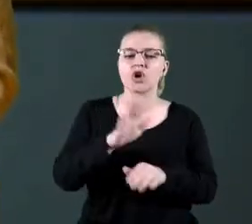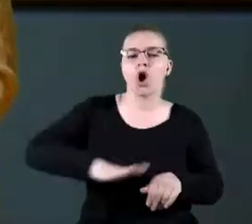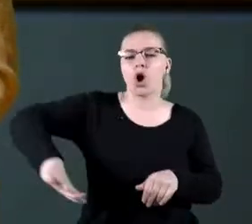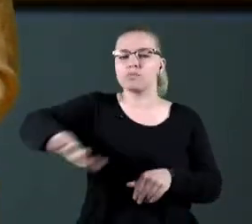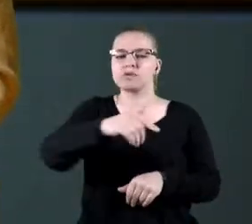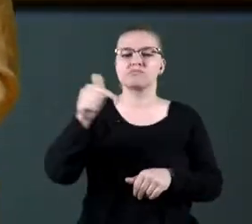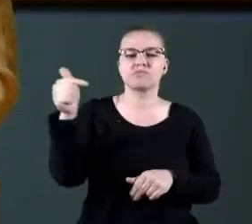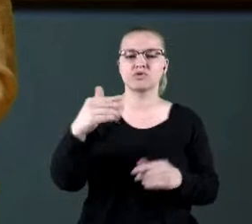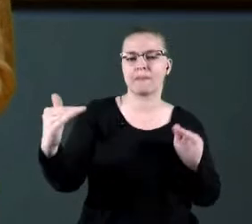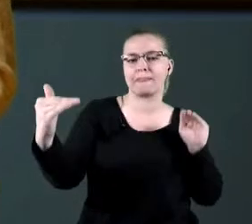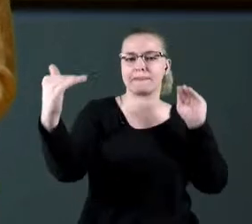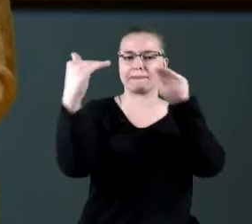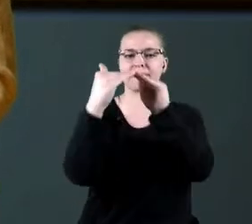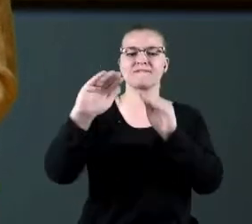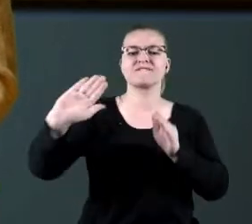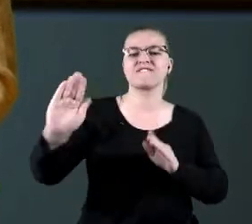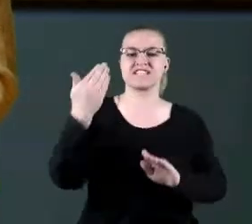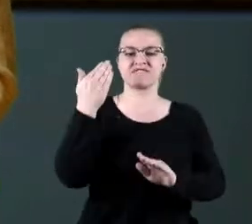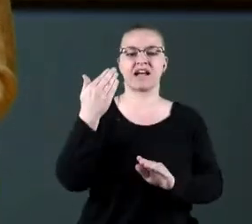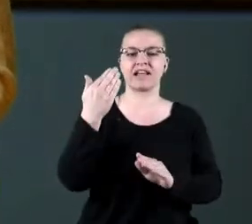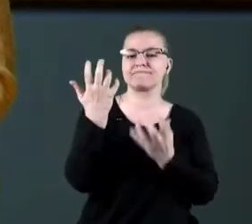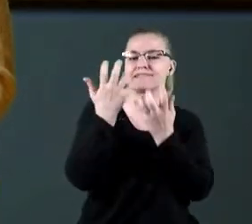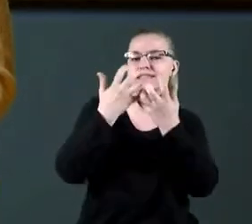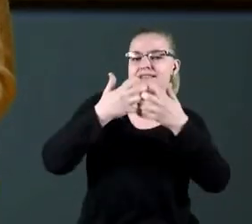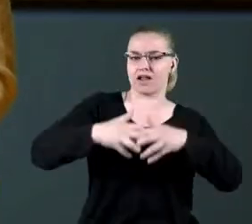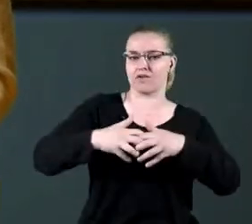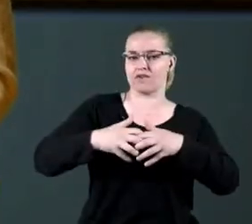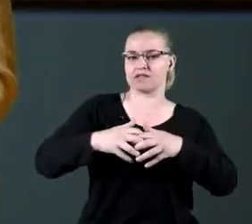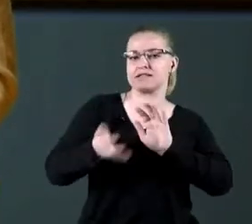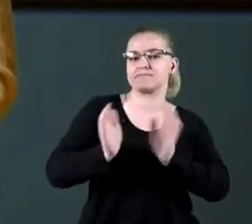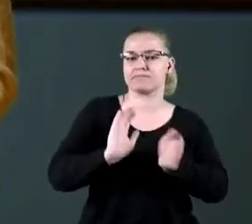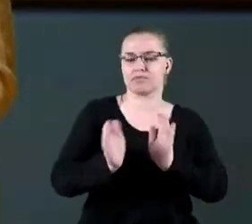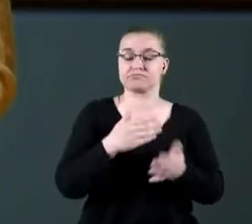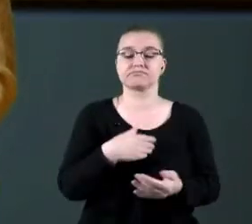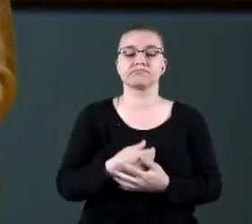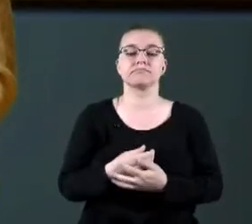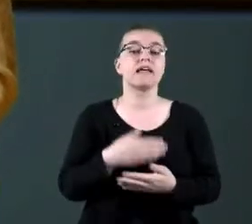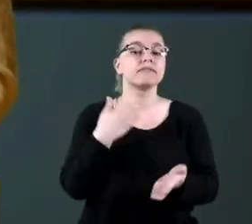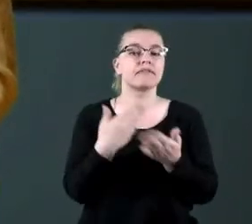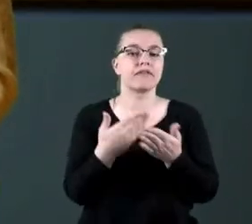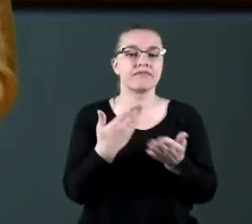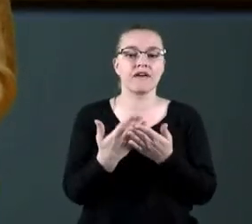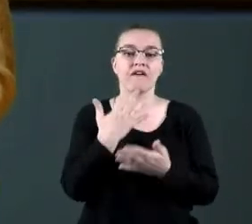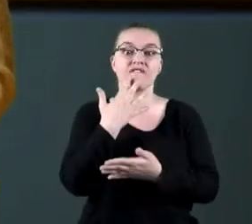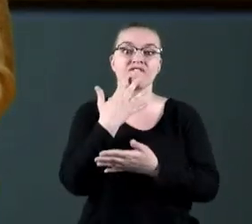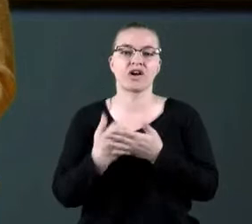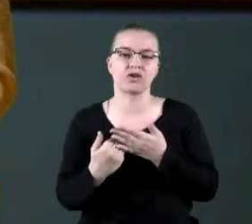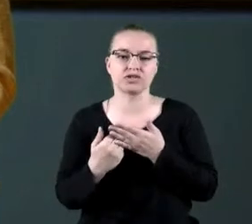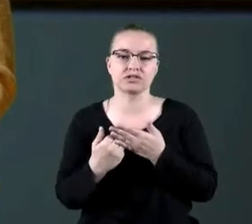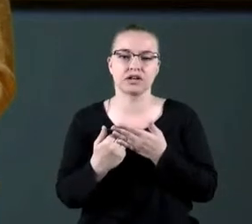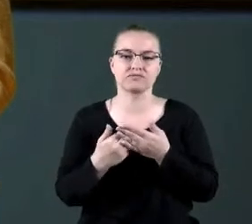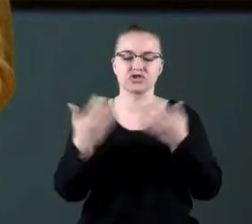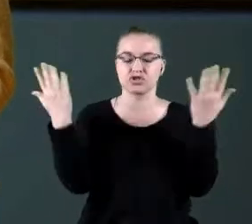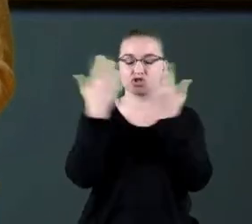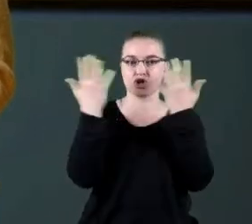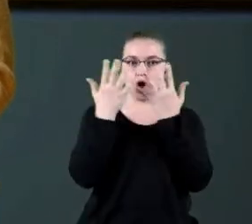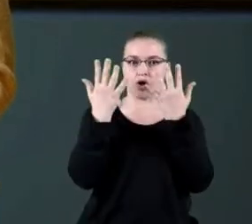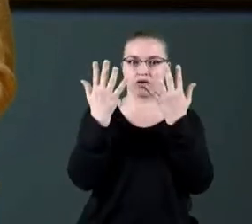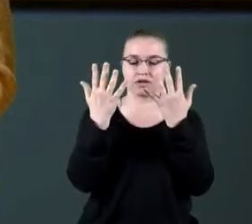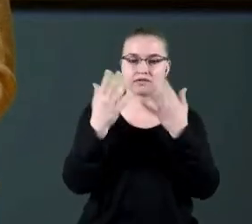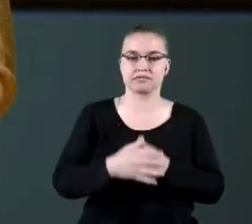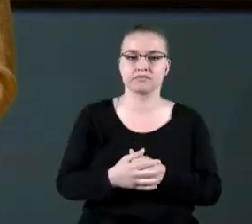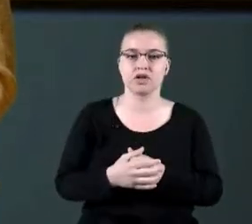and holistic manner. At the same time, use such shocks and threats as inflection points